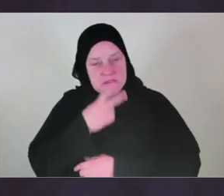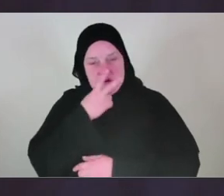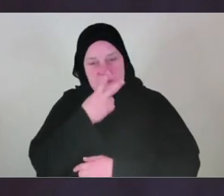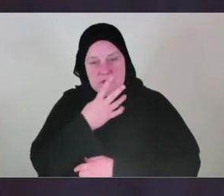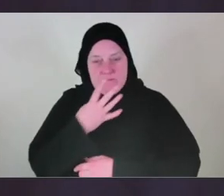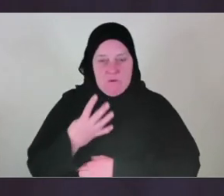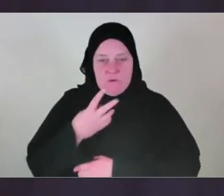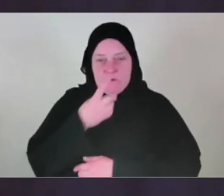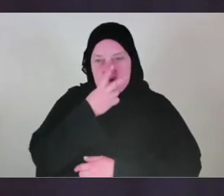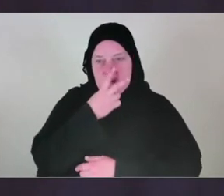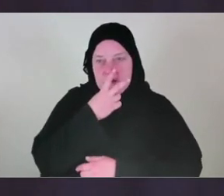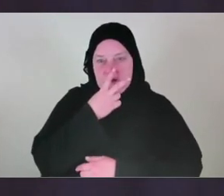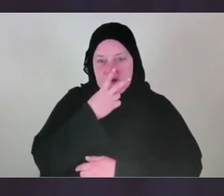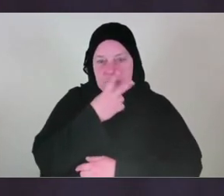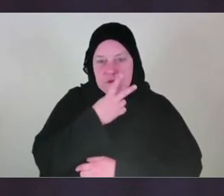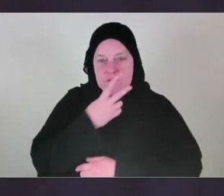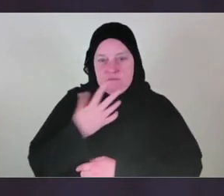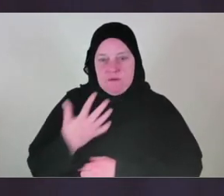24-25 for most of you is what?